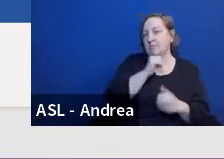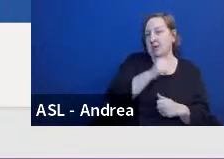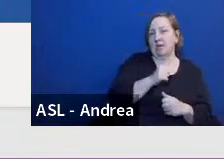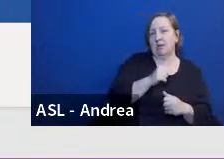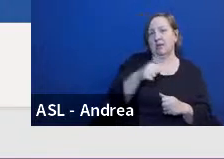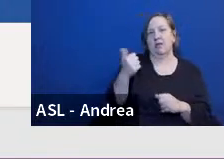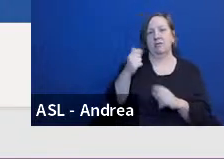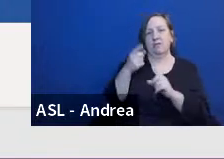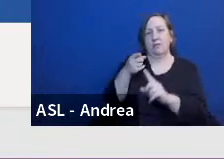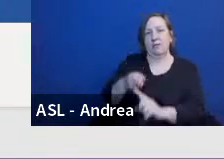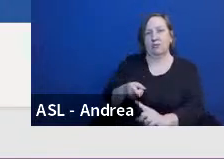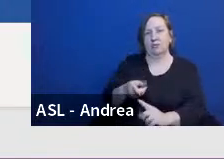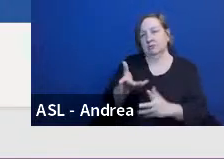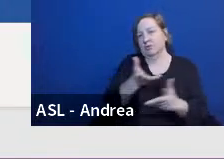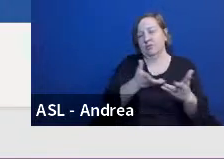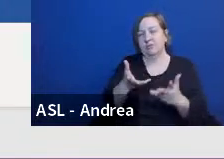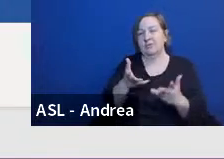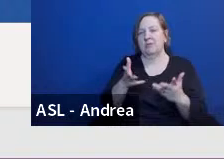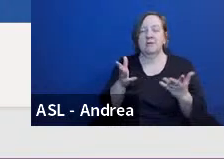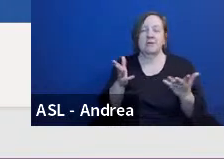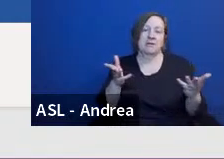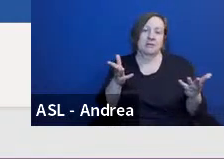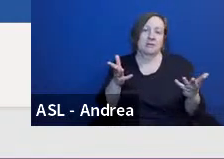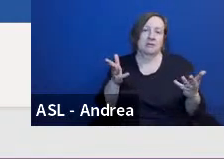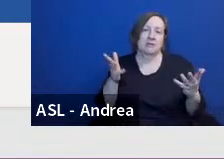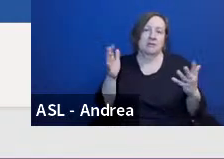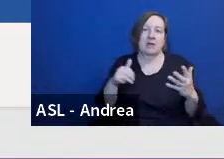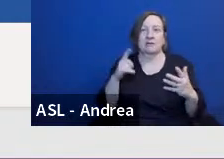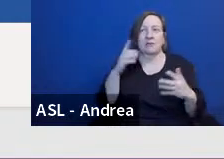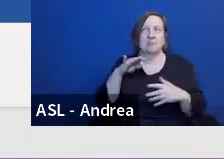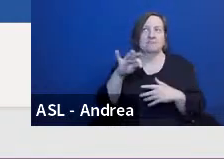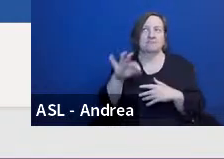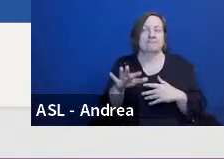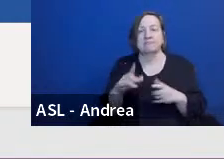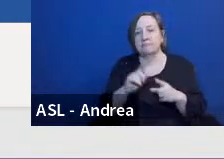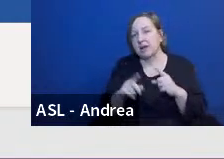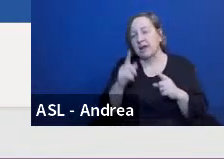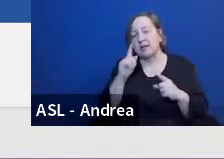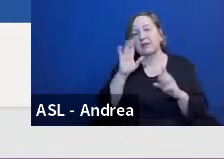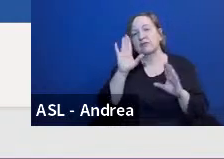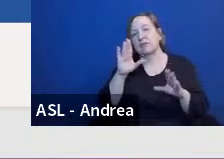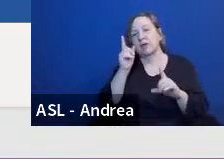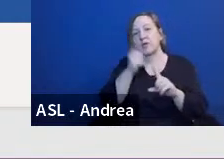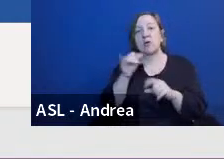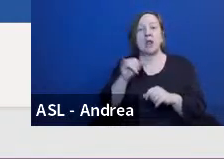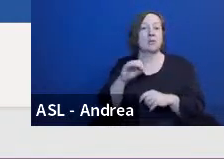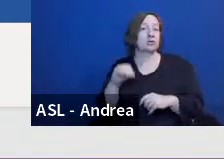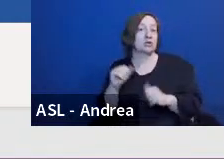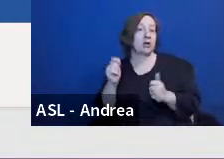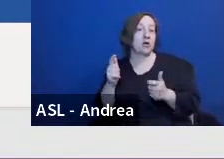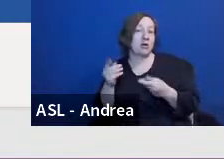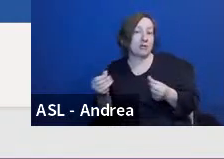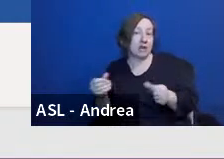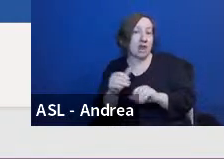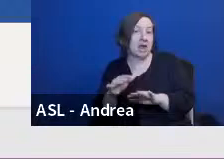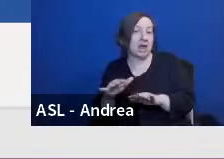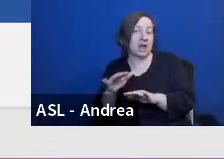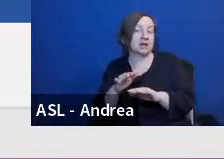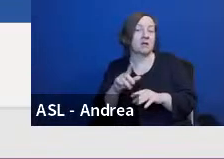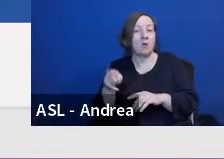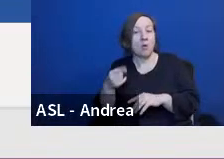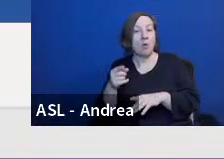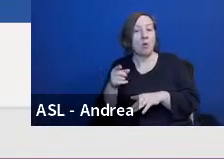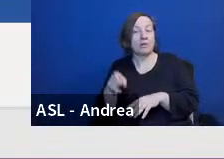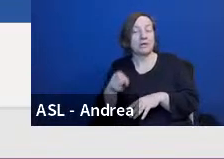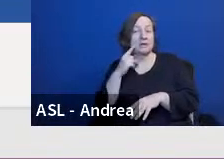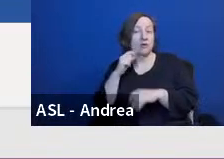other goals. So that's where I'm, when do I chime in or whatever. But I think that would be a great goal, like a percentage of all the land that is only